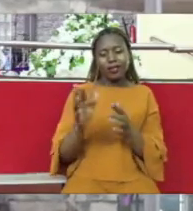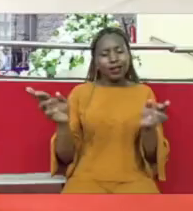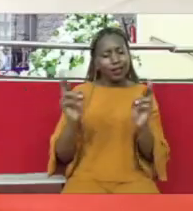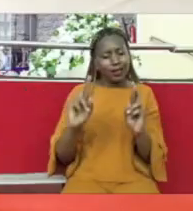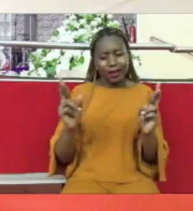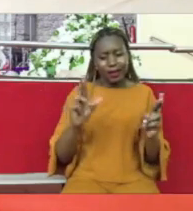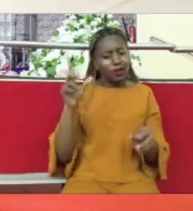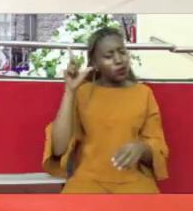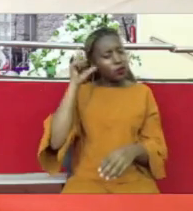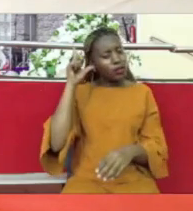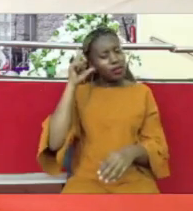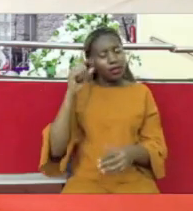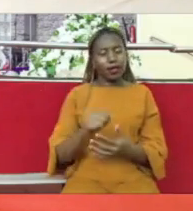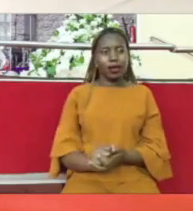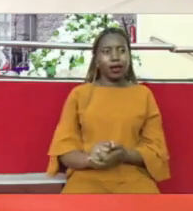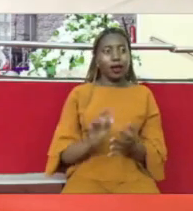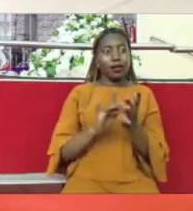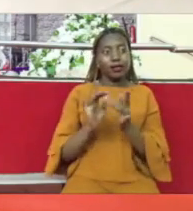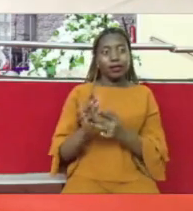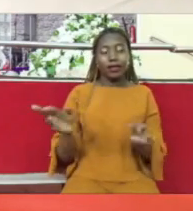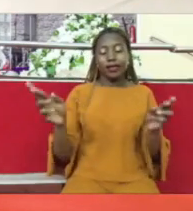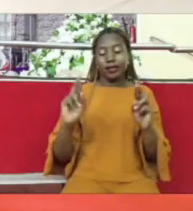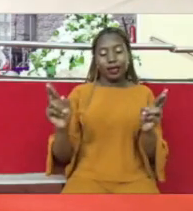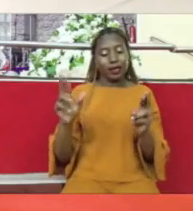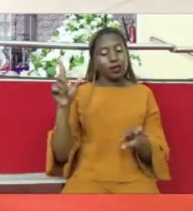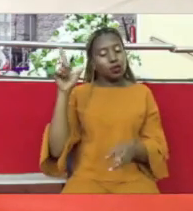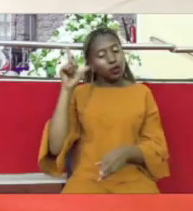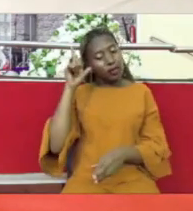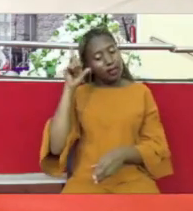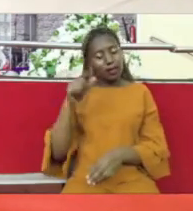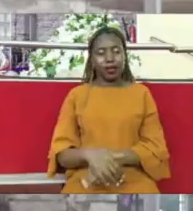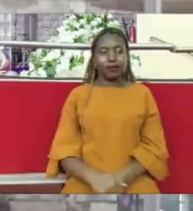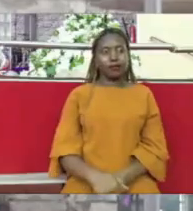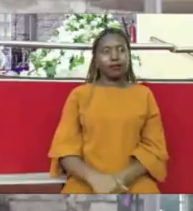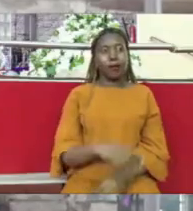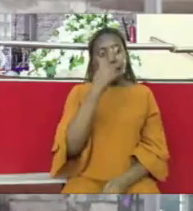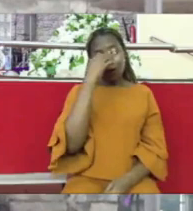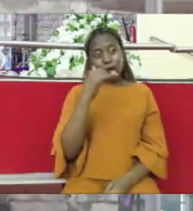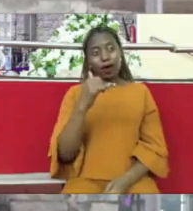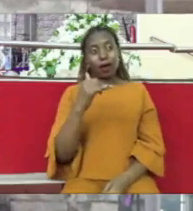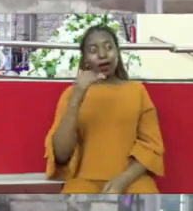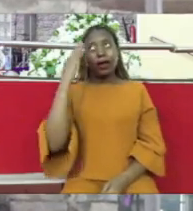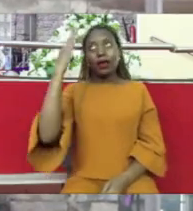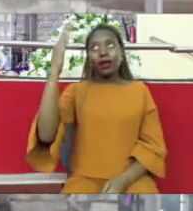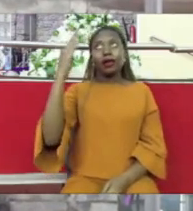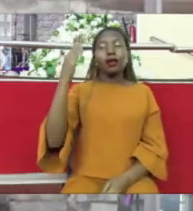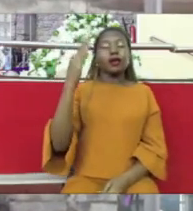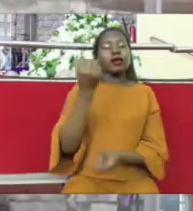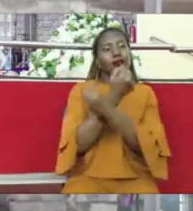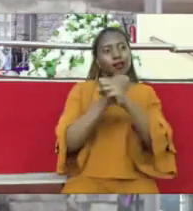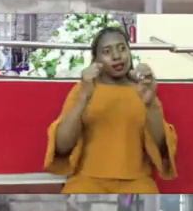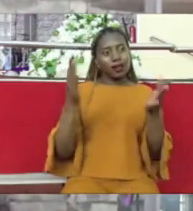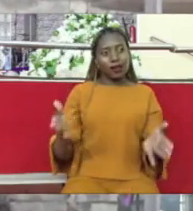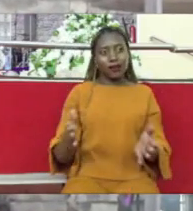tayari kusikiliza. Jesus is willing to listen. Yesu yuko tayari kusikiliza. Because he is the Savior. Kwa sababu yeye ndiye